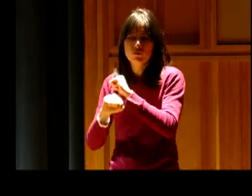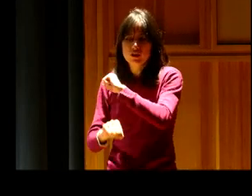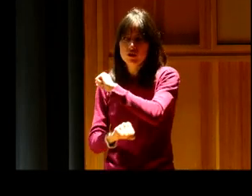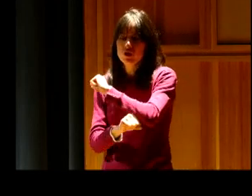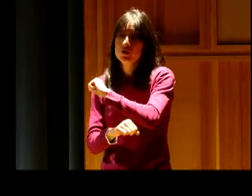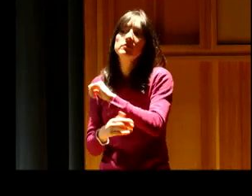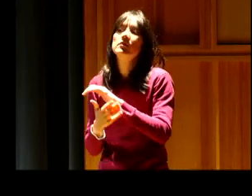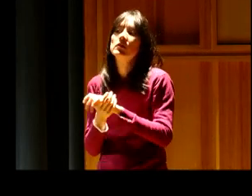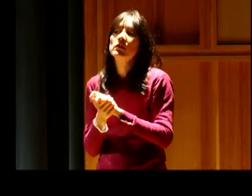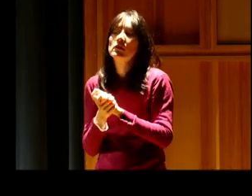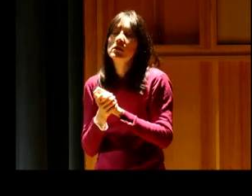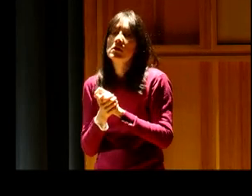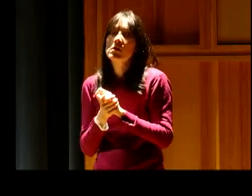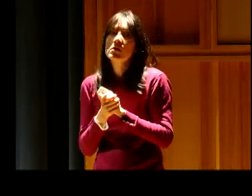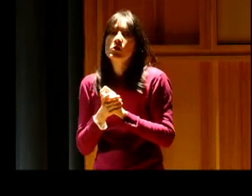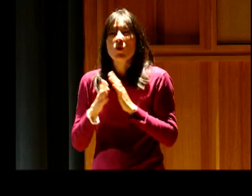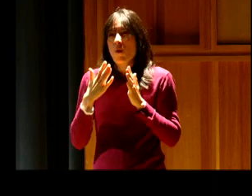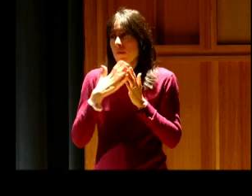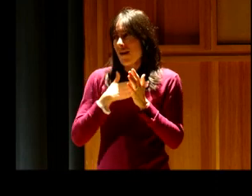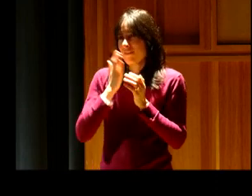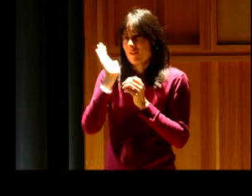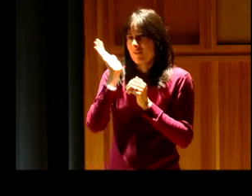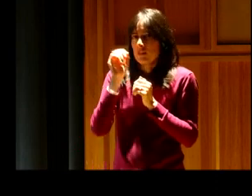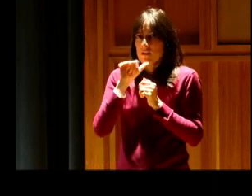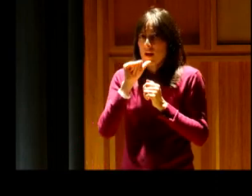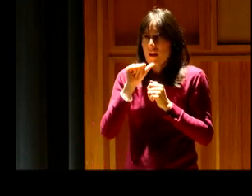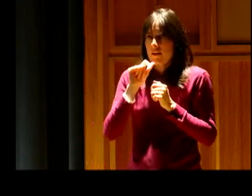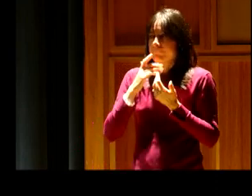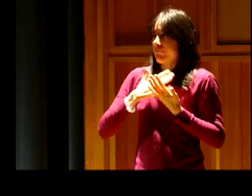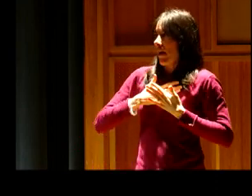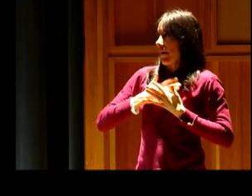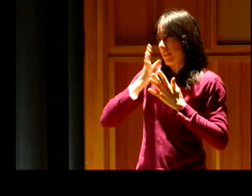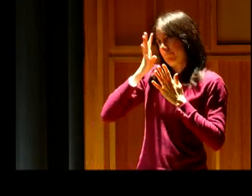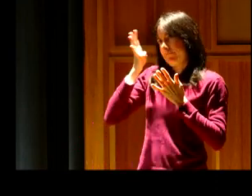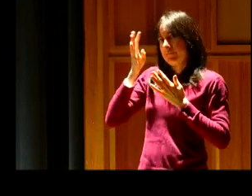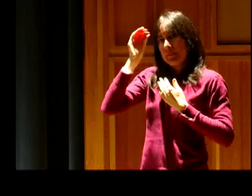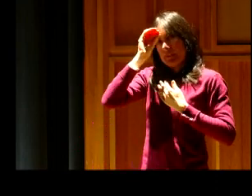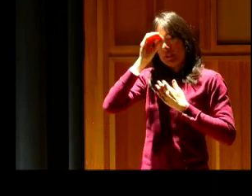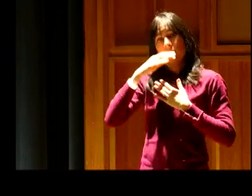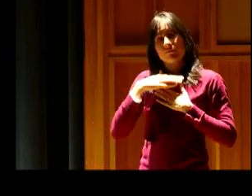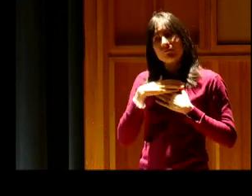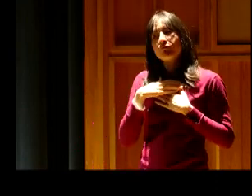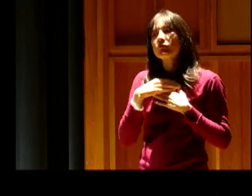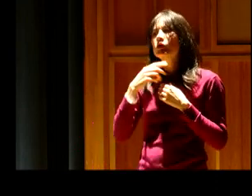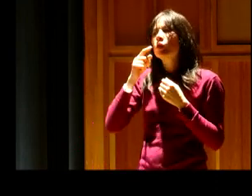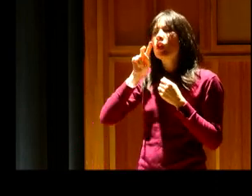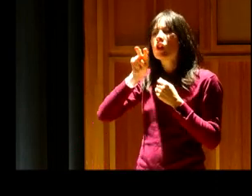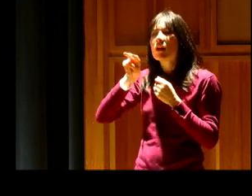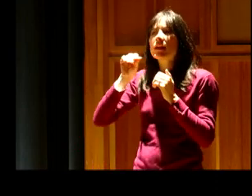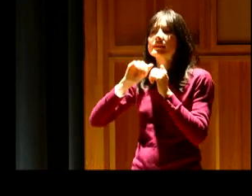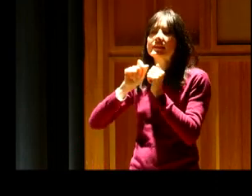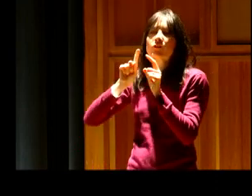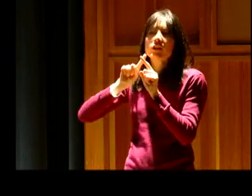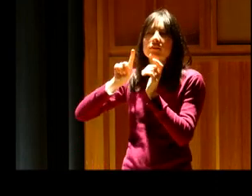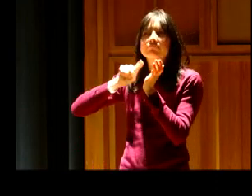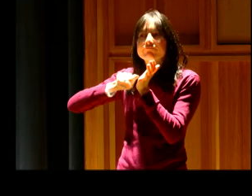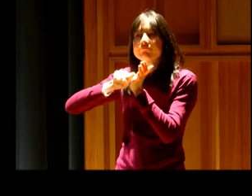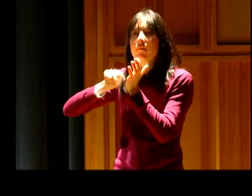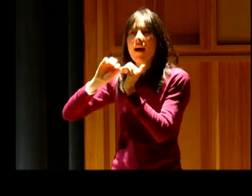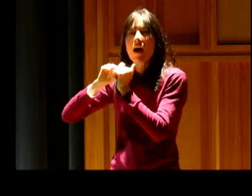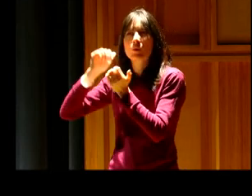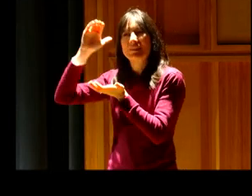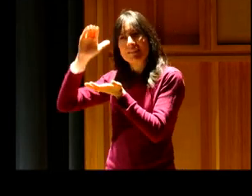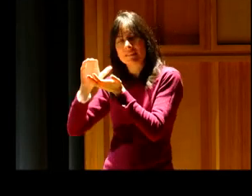is not just my own opinion, but if you look at all of the deep decarbonization studies and literature, you'll see